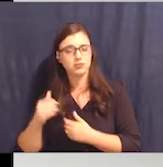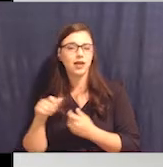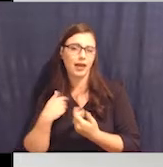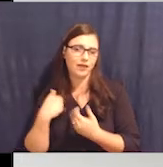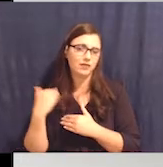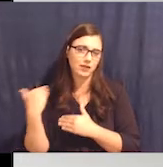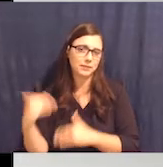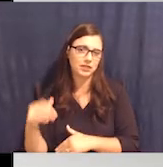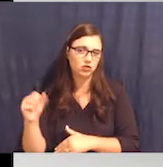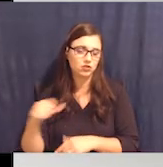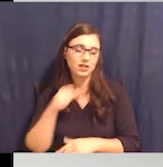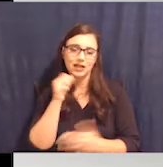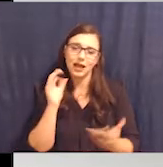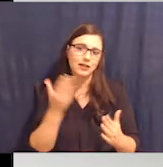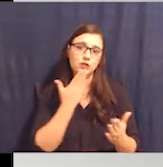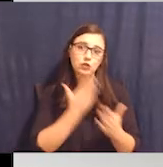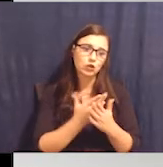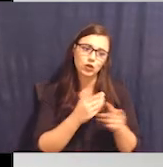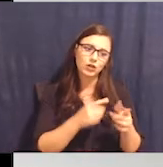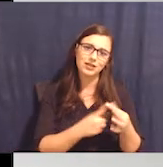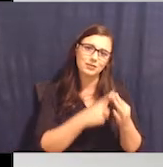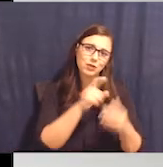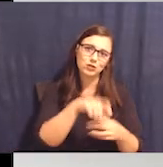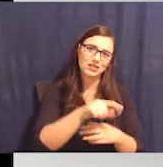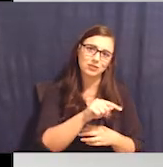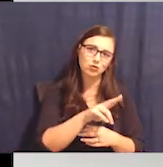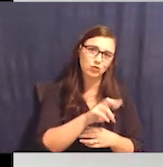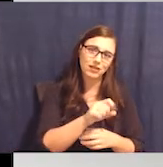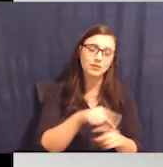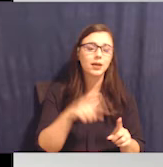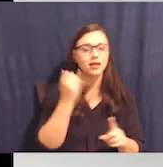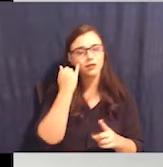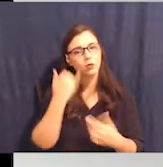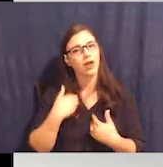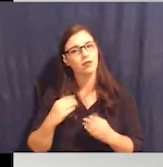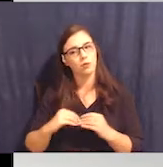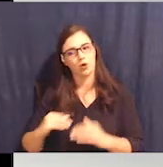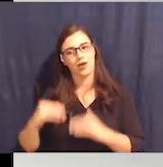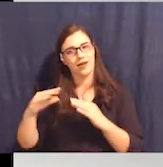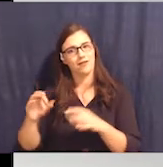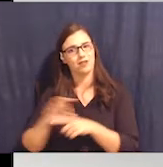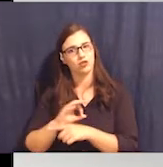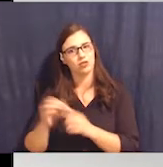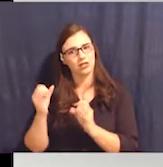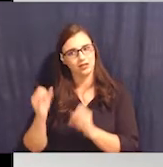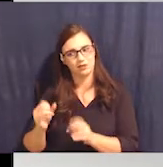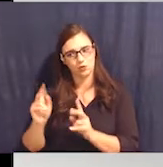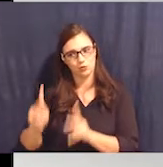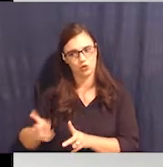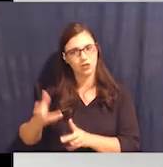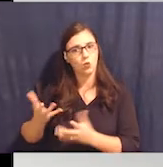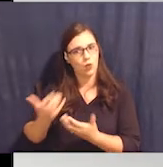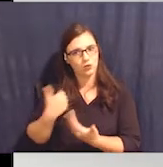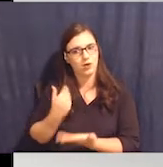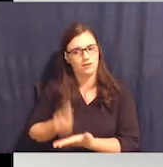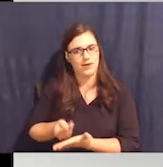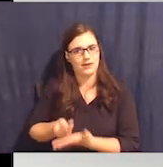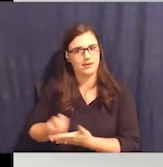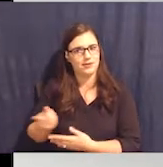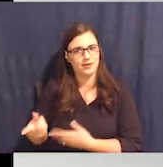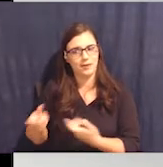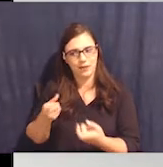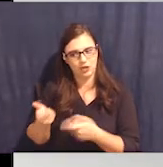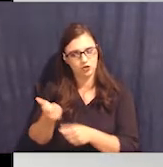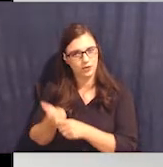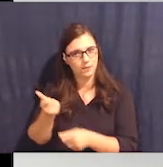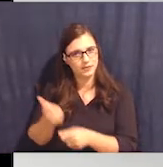limitations, it's not as good as a special needs trust, but in some ways, if you have a higher functioning individual who wants to be able to have some money